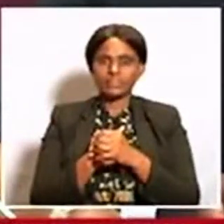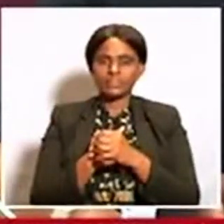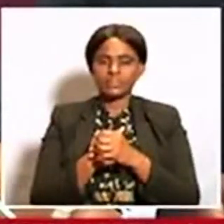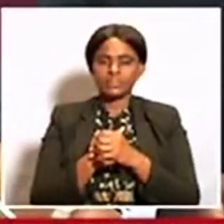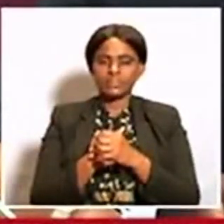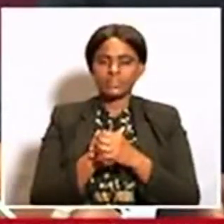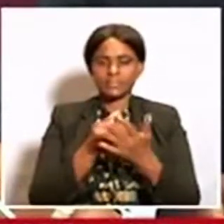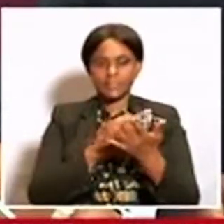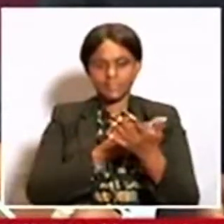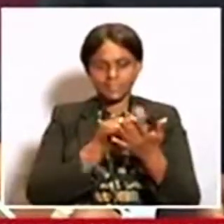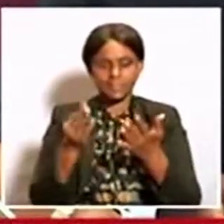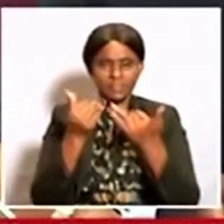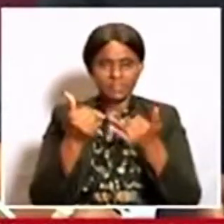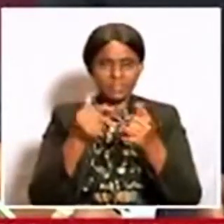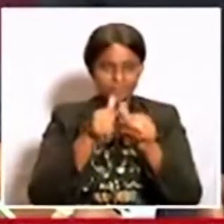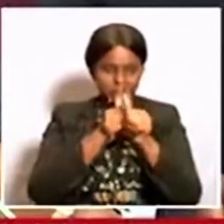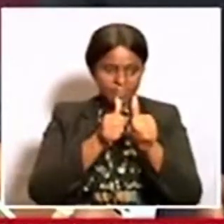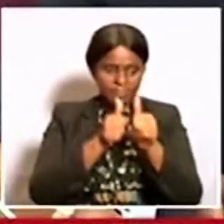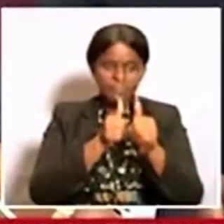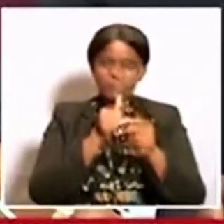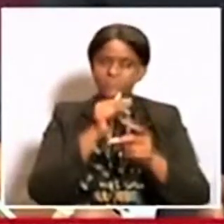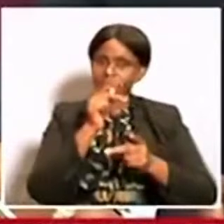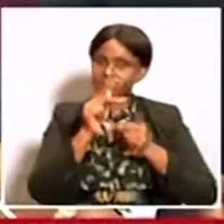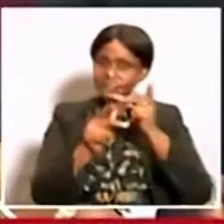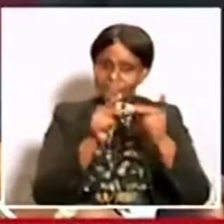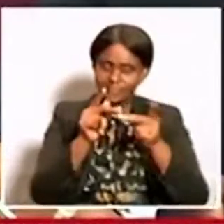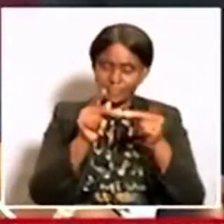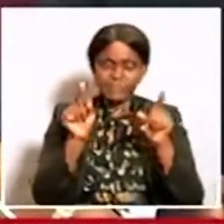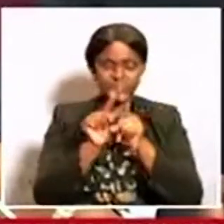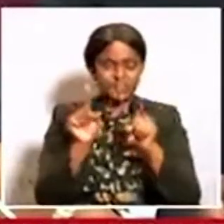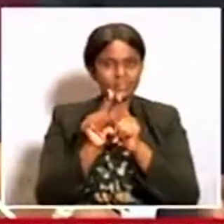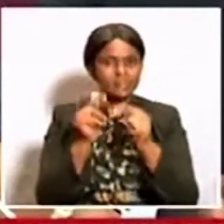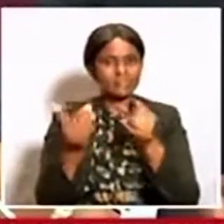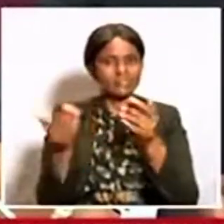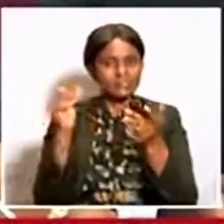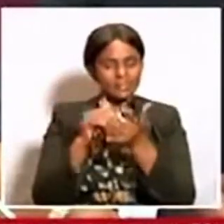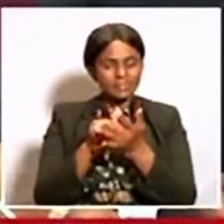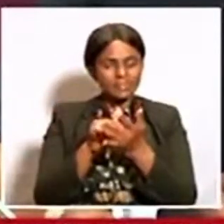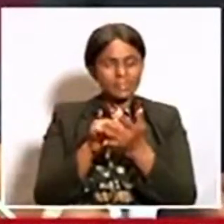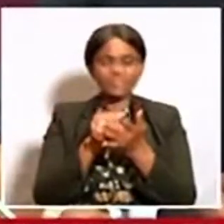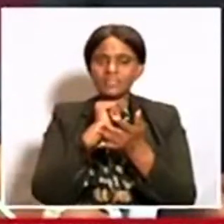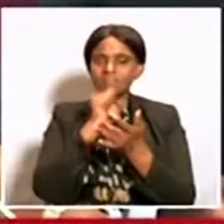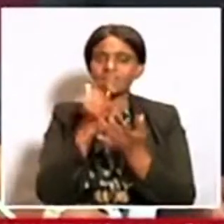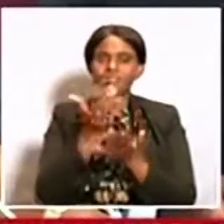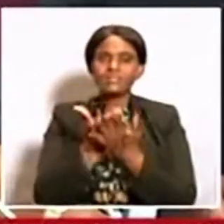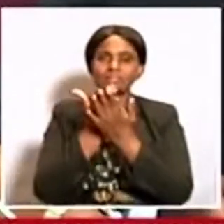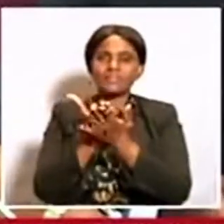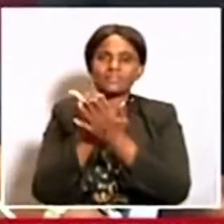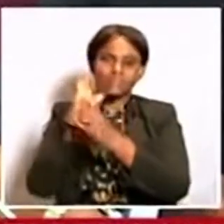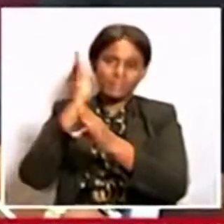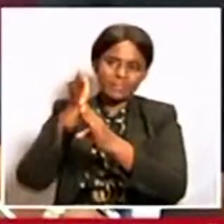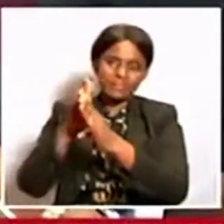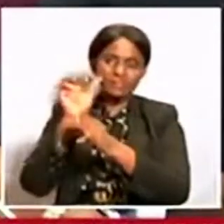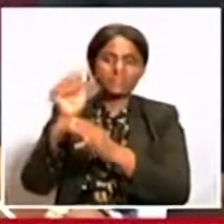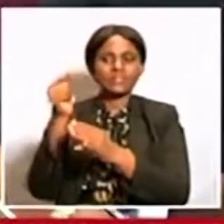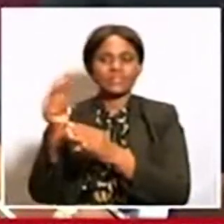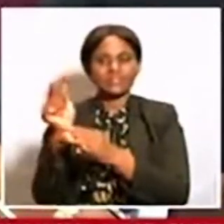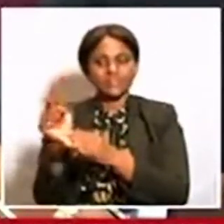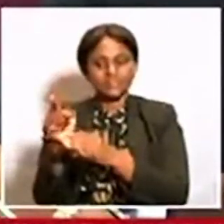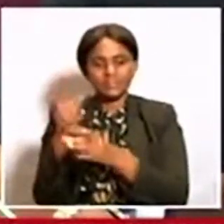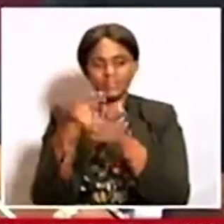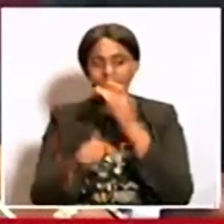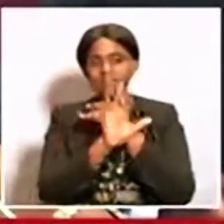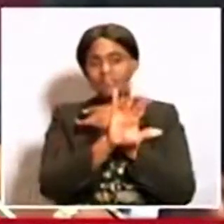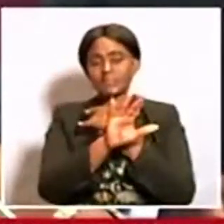the failure to follow tender procedures, Chair, again, it's coming to not submitting to Attorney General. That is what is there,